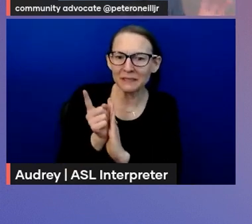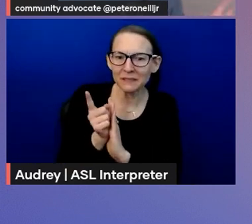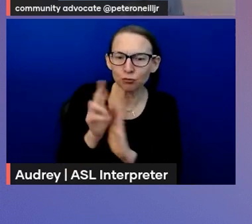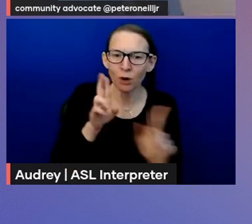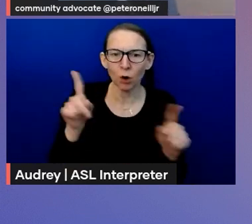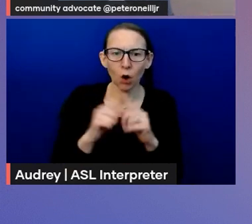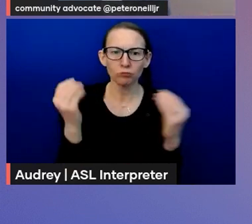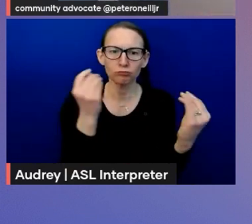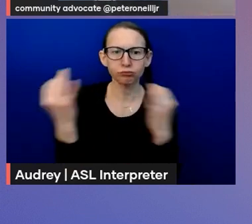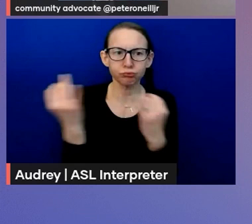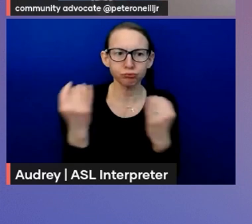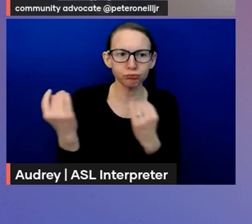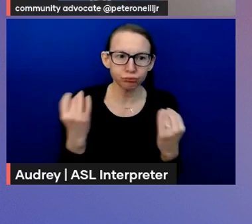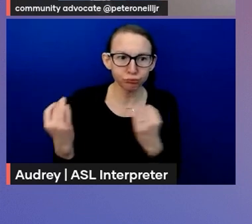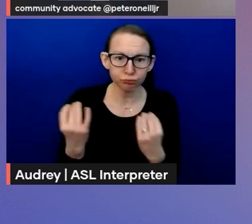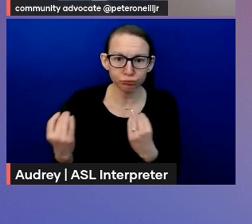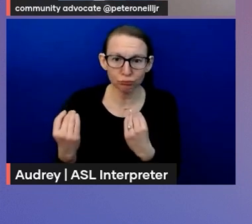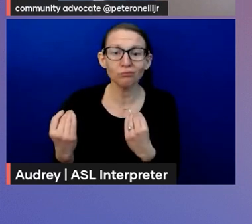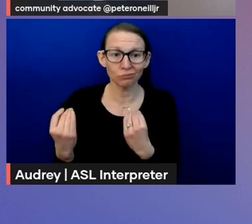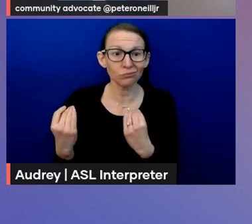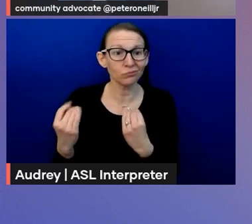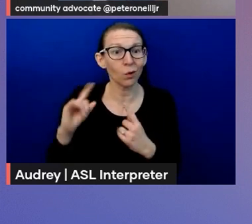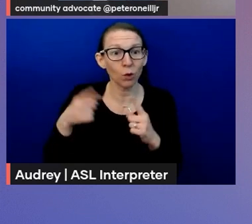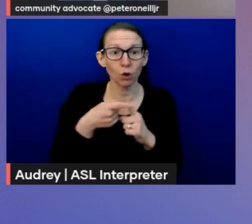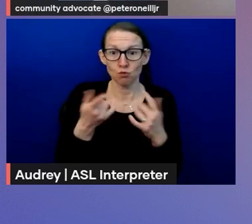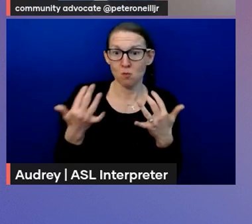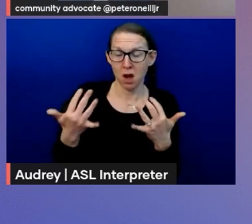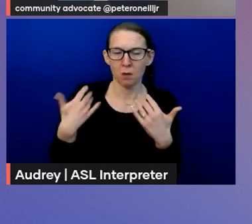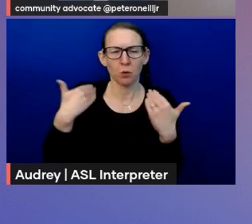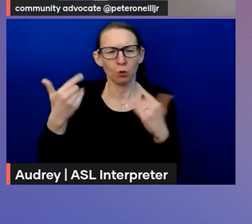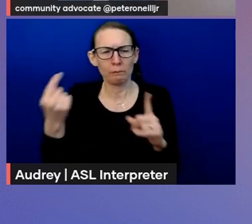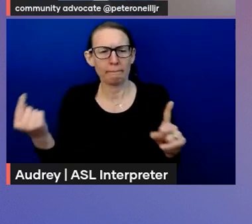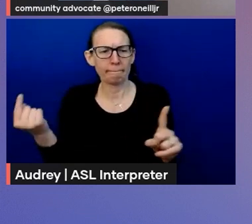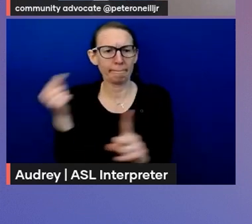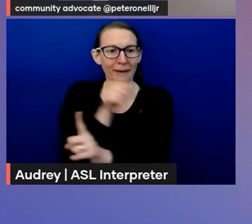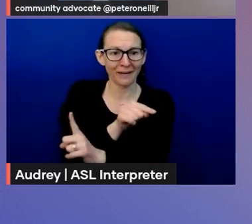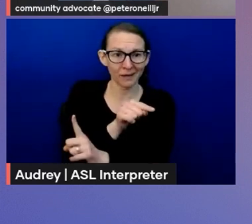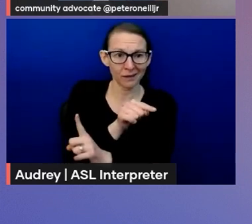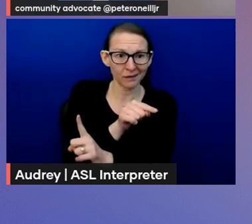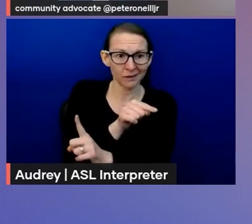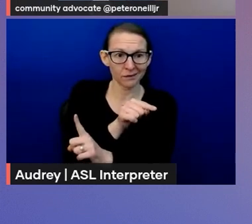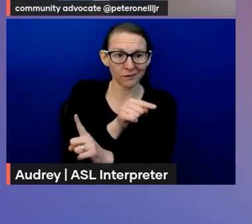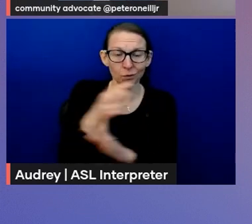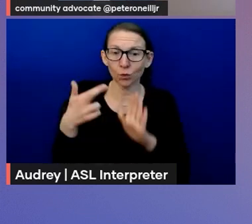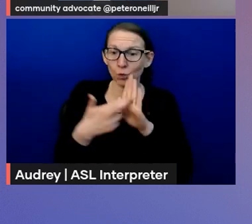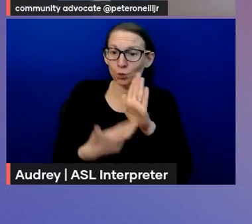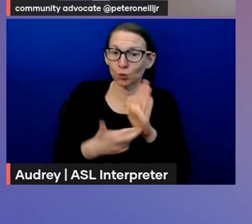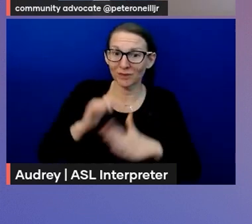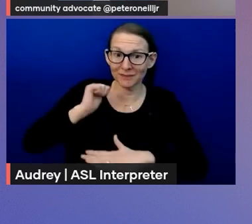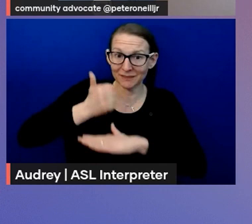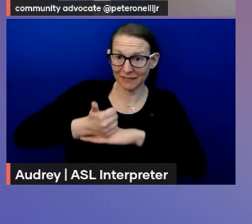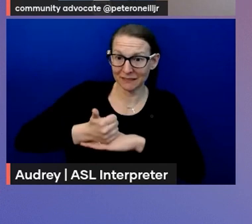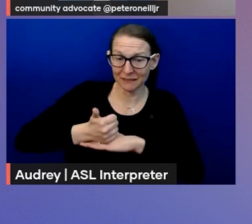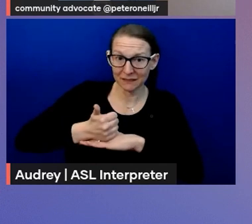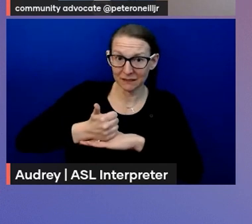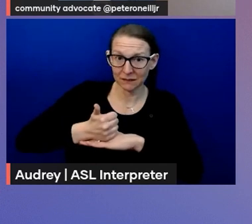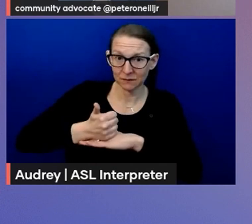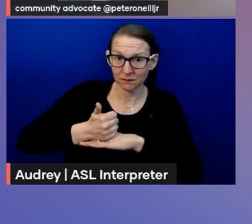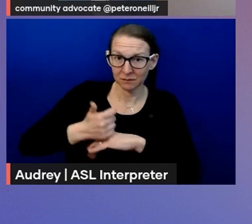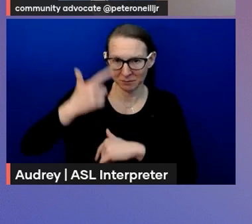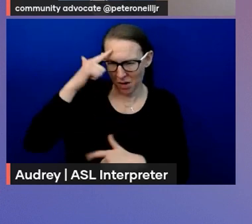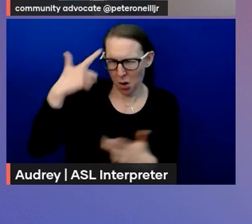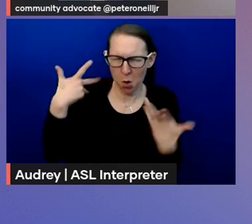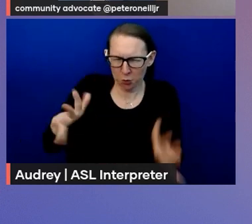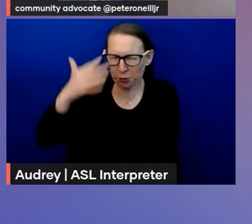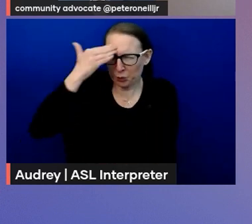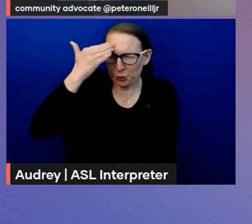populate. So while that's happening, while that's populating, I'm going to go back over to our rule set because I already know what the problem is.